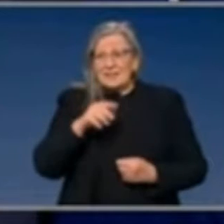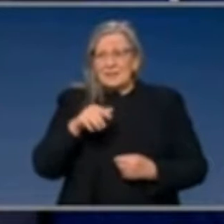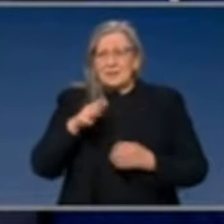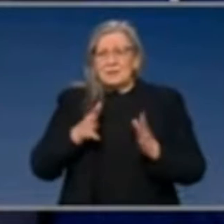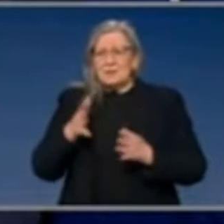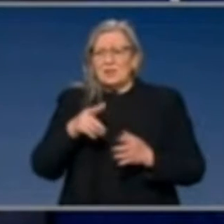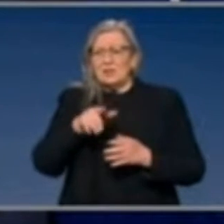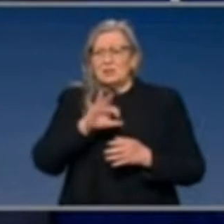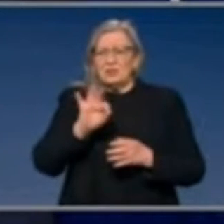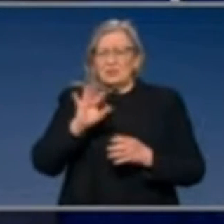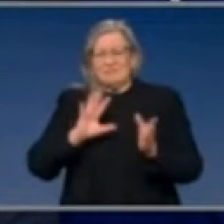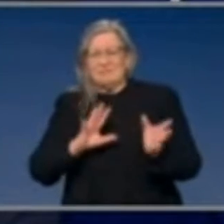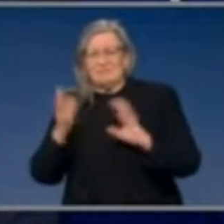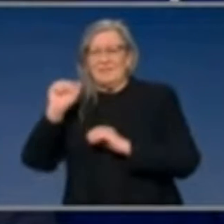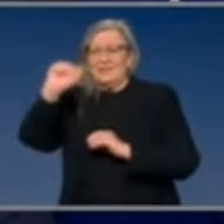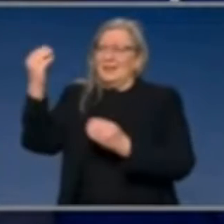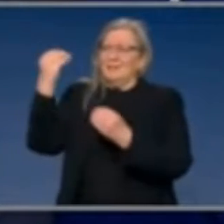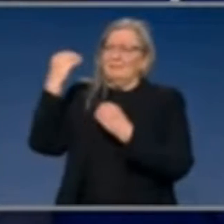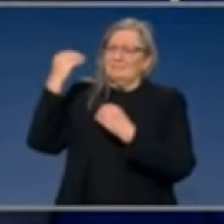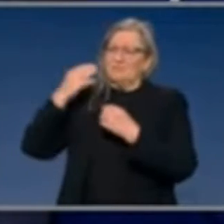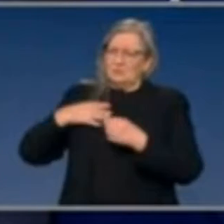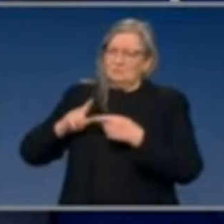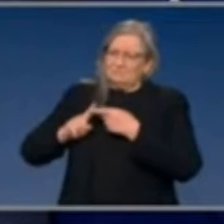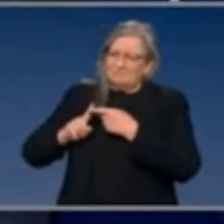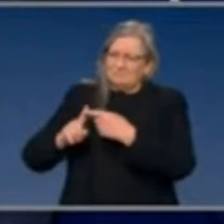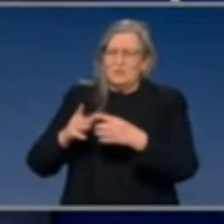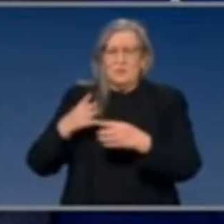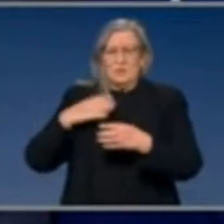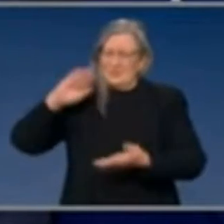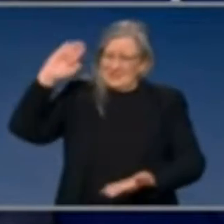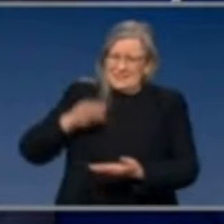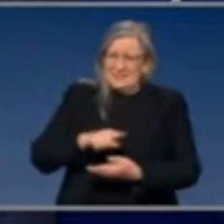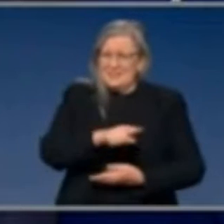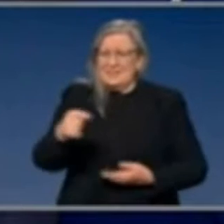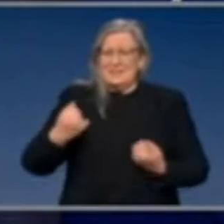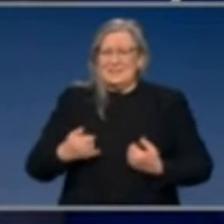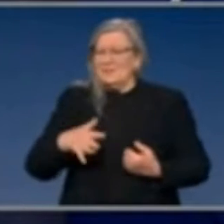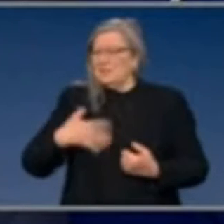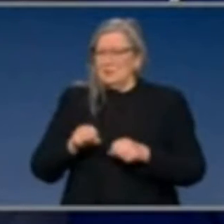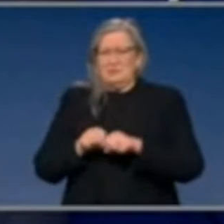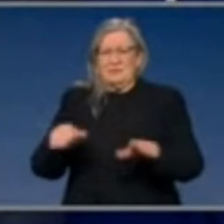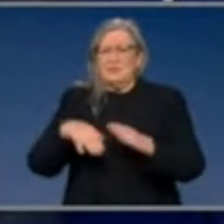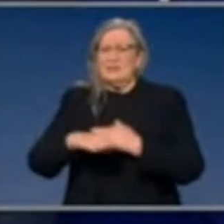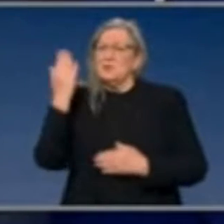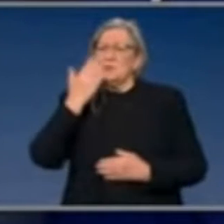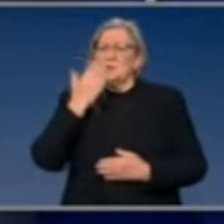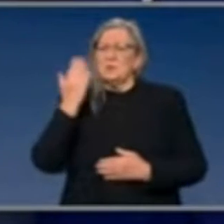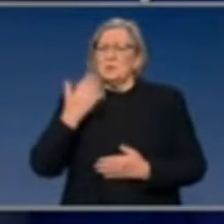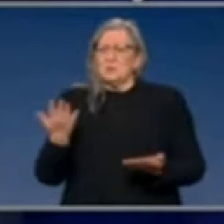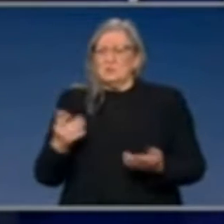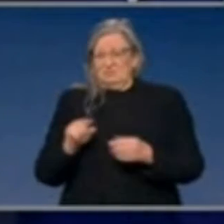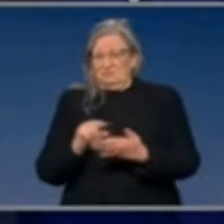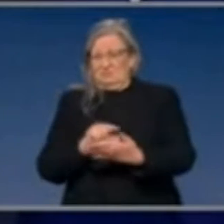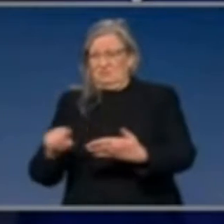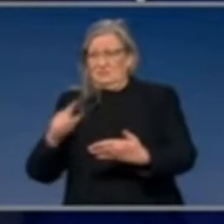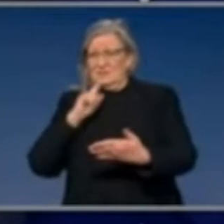preventing disease and reducing potential transmission and outbreaks in schools. And it also goes on to say that a reduction in the